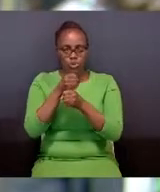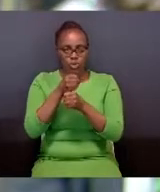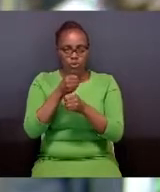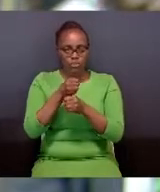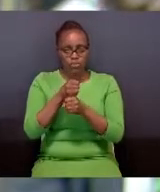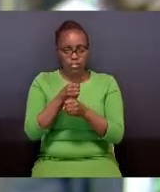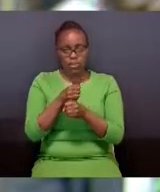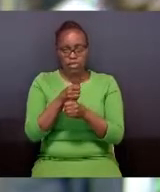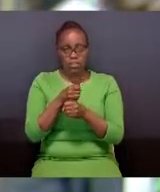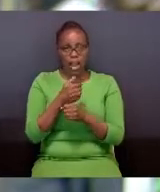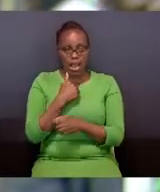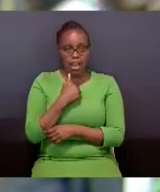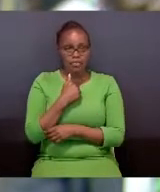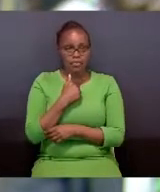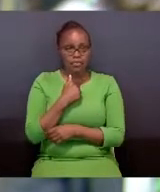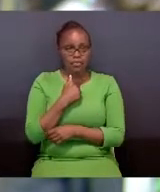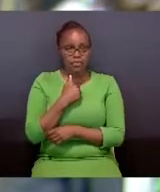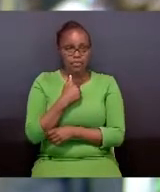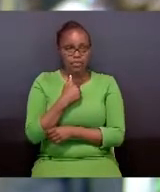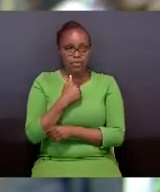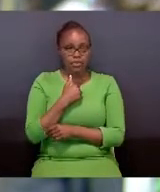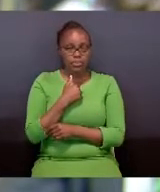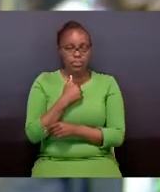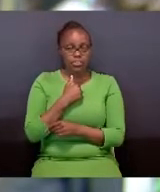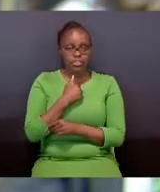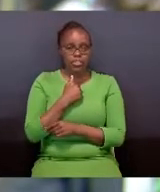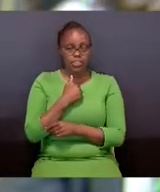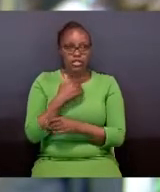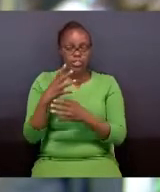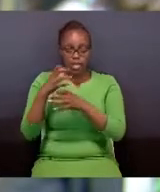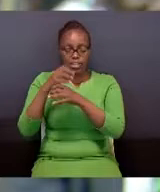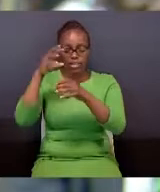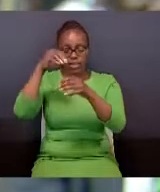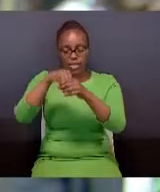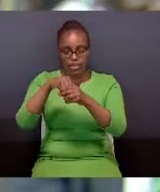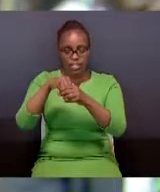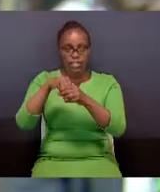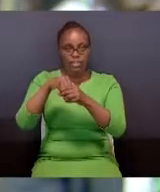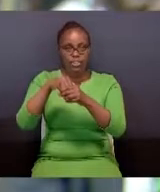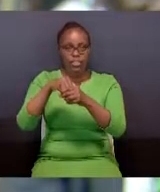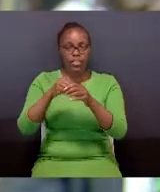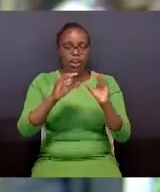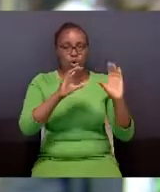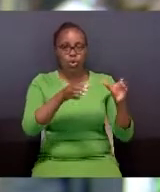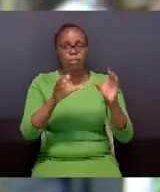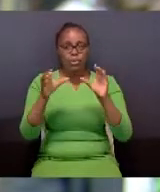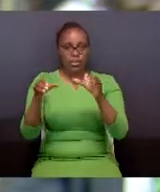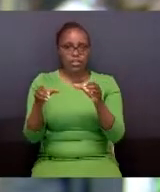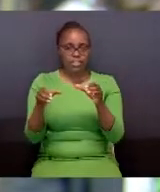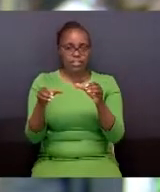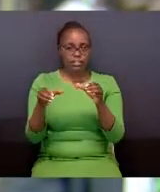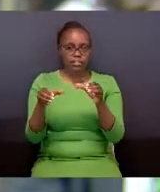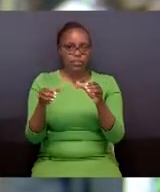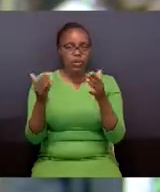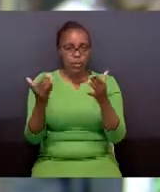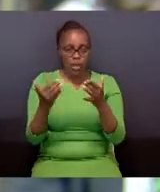trust is earned. You have to earn the trust within the community. And also, talking about experience, it doesn't